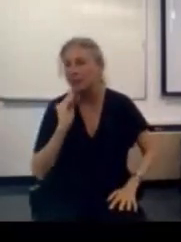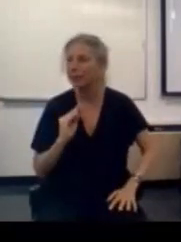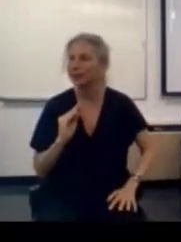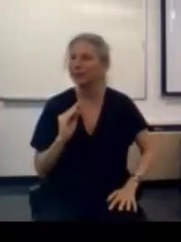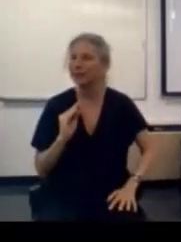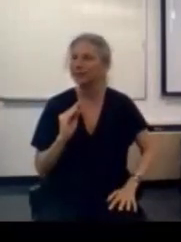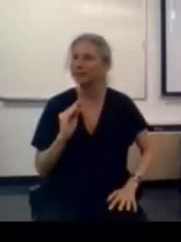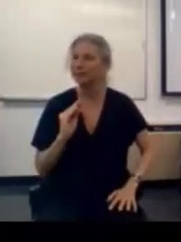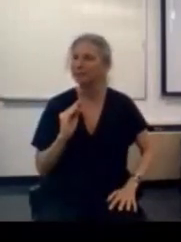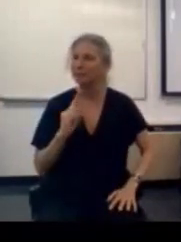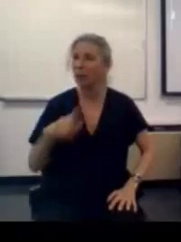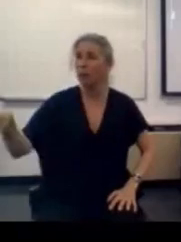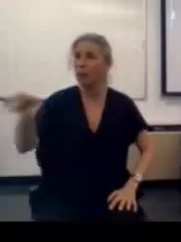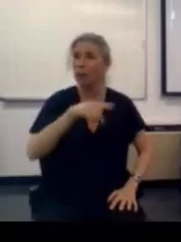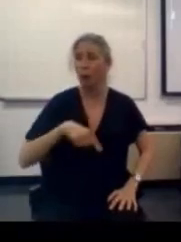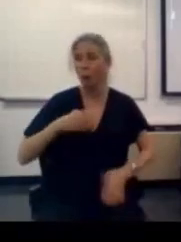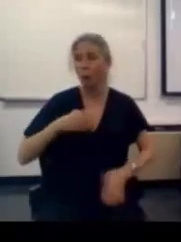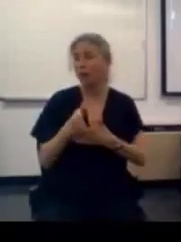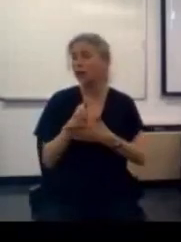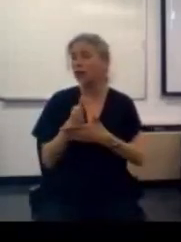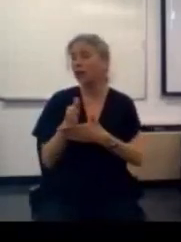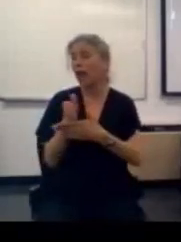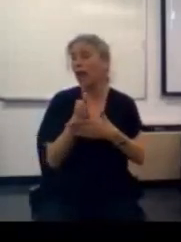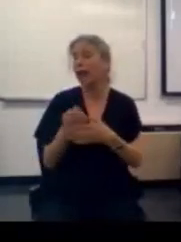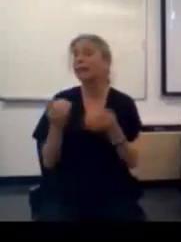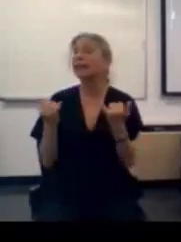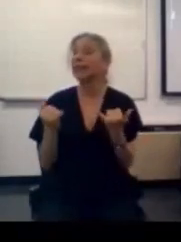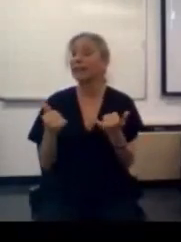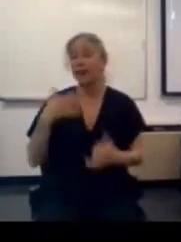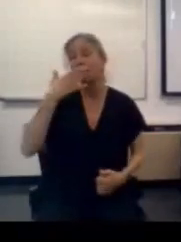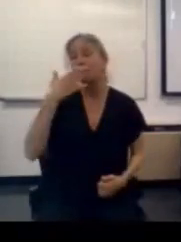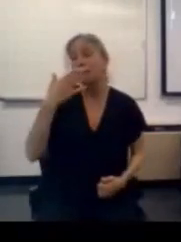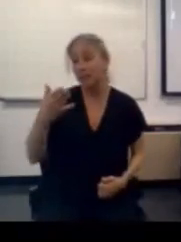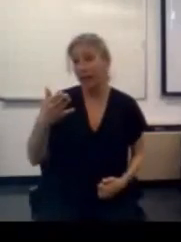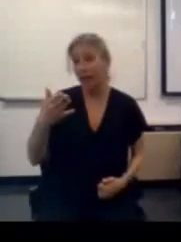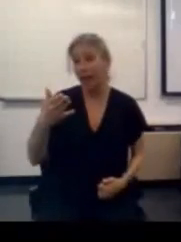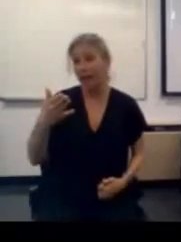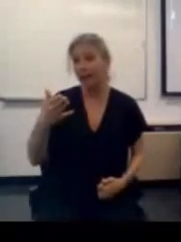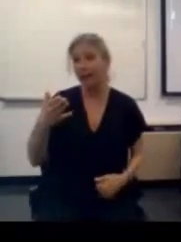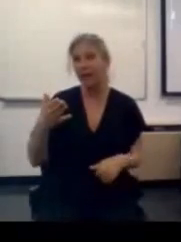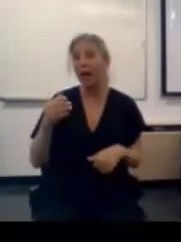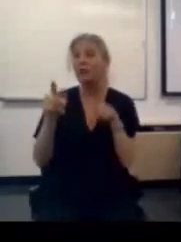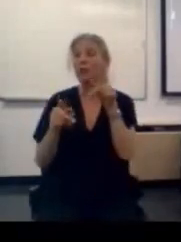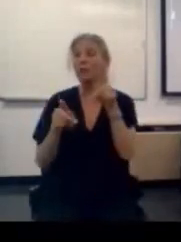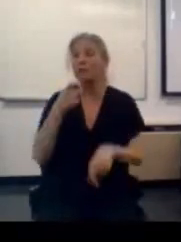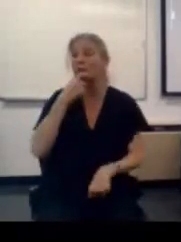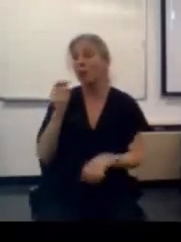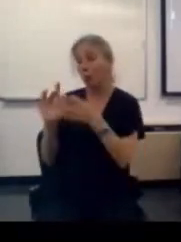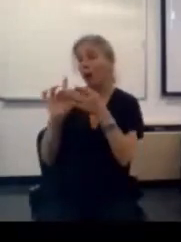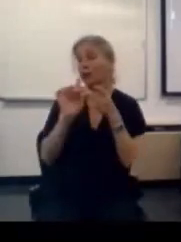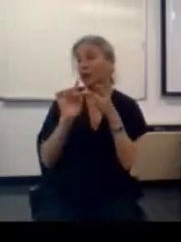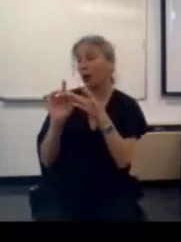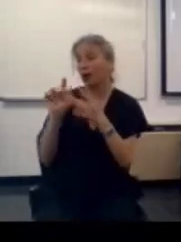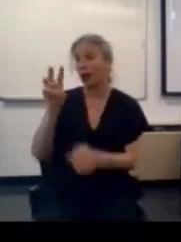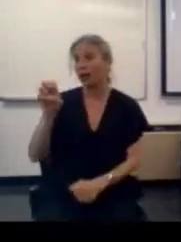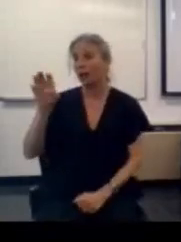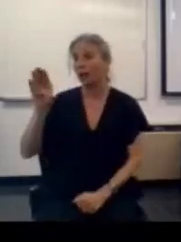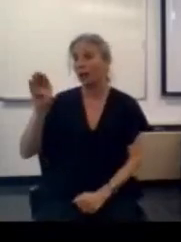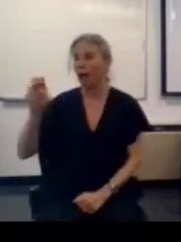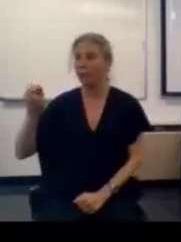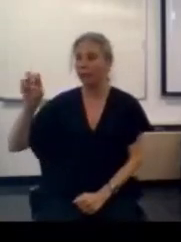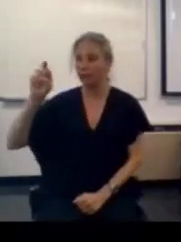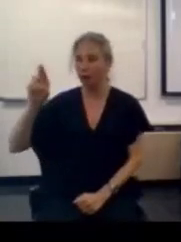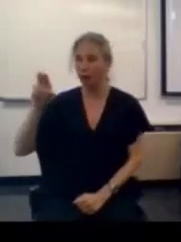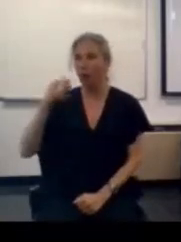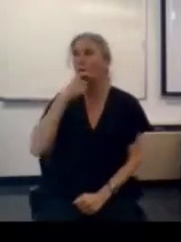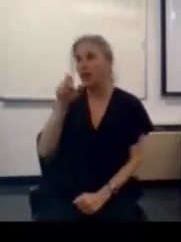wonderful experience that we all just shared. I also want to thank our virtual participants who have